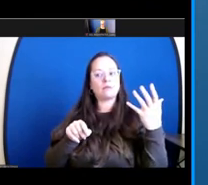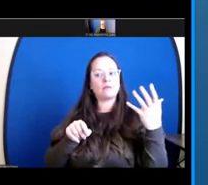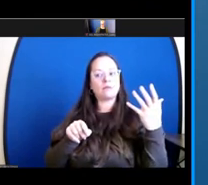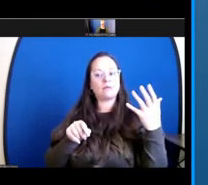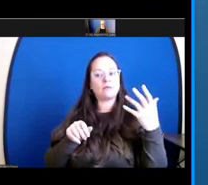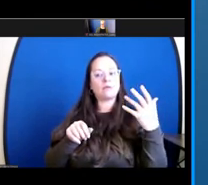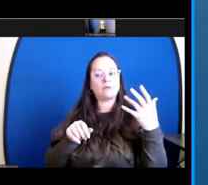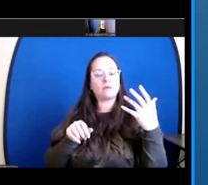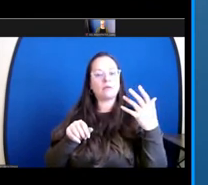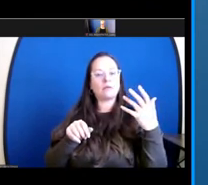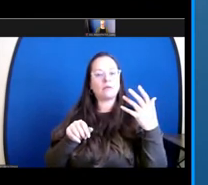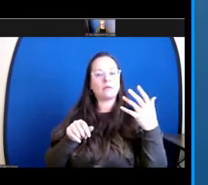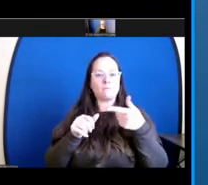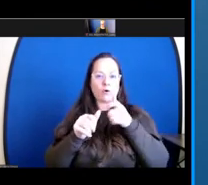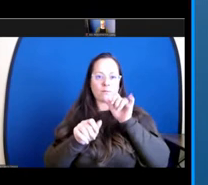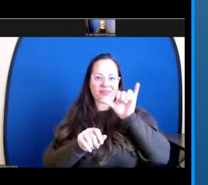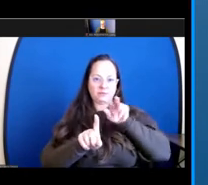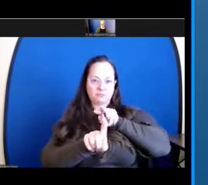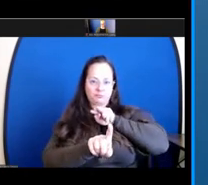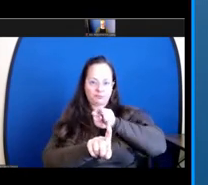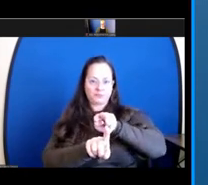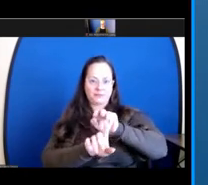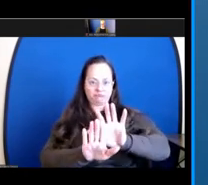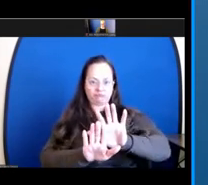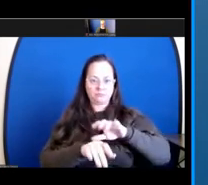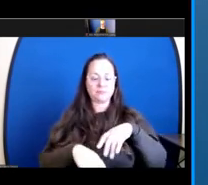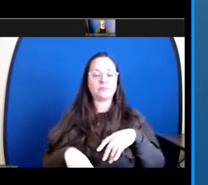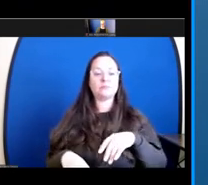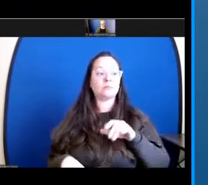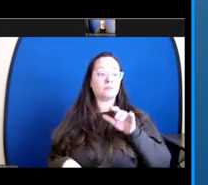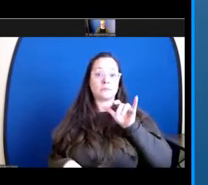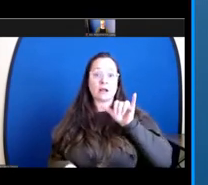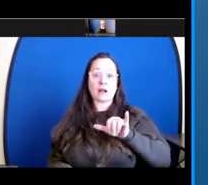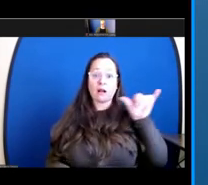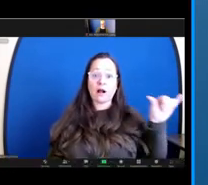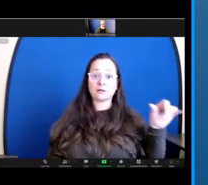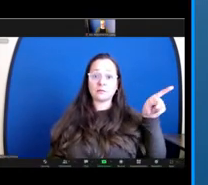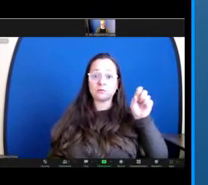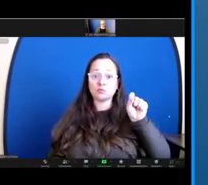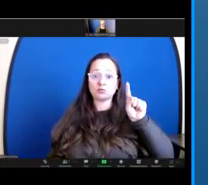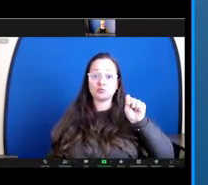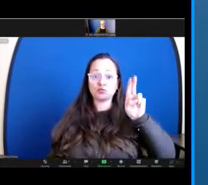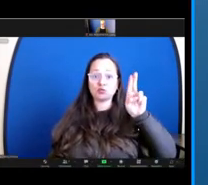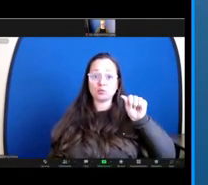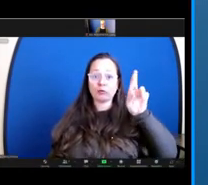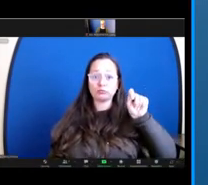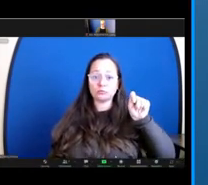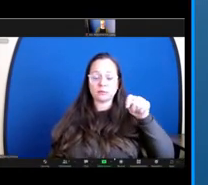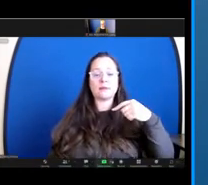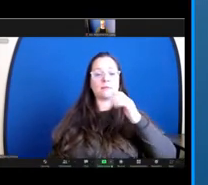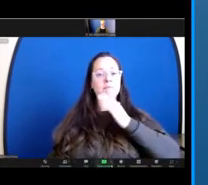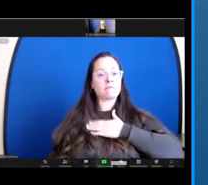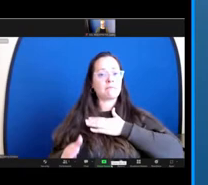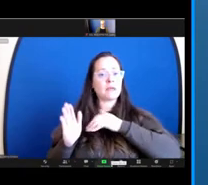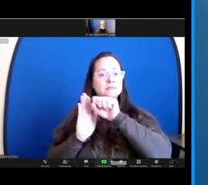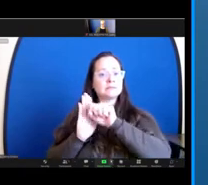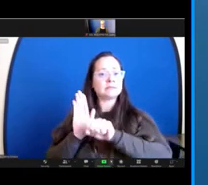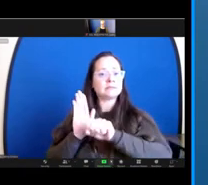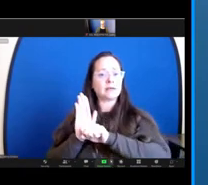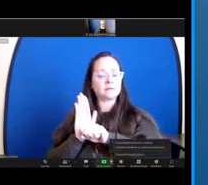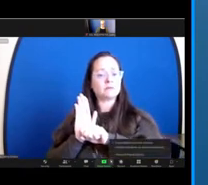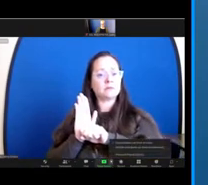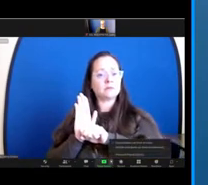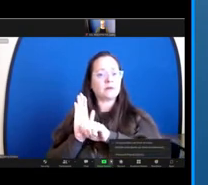respect like Stuart you know I'm from a state that was